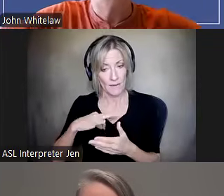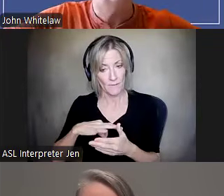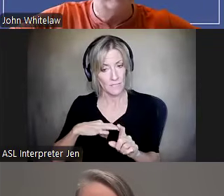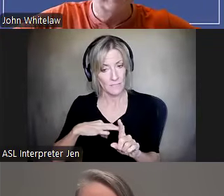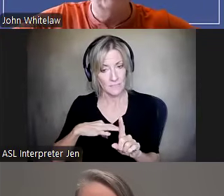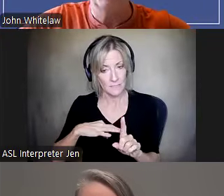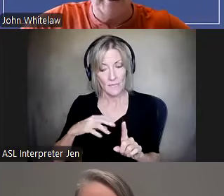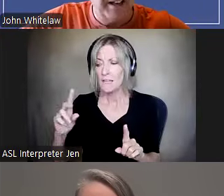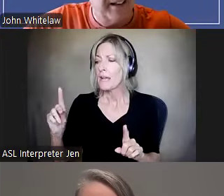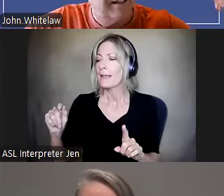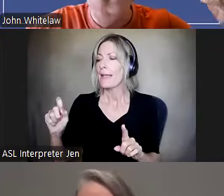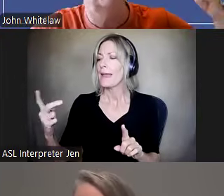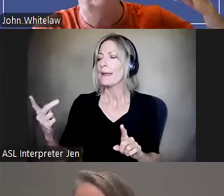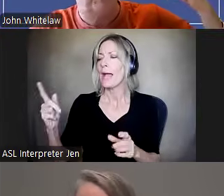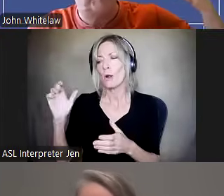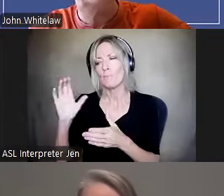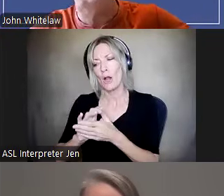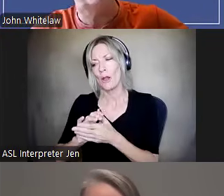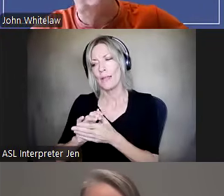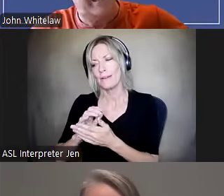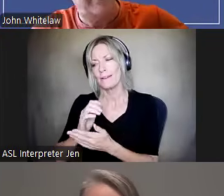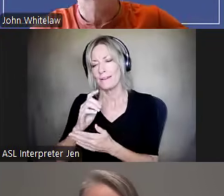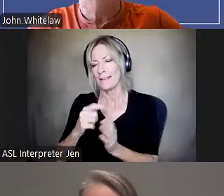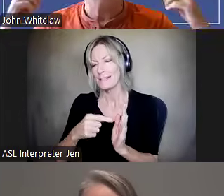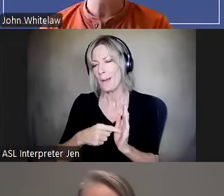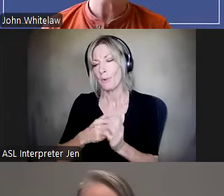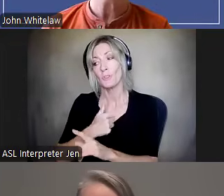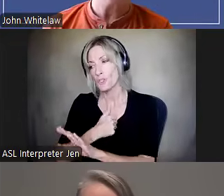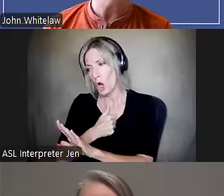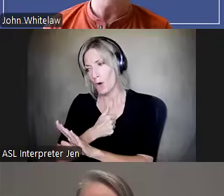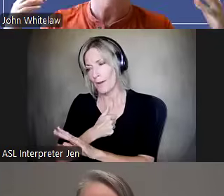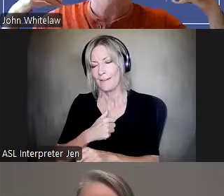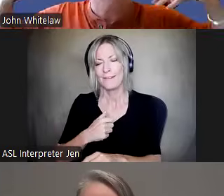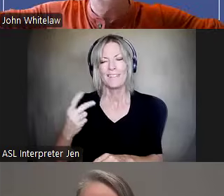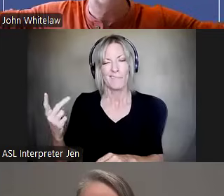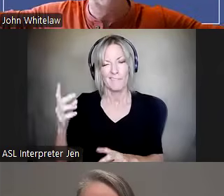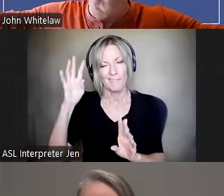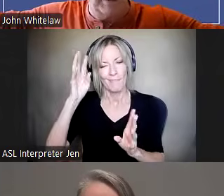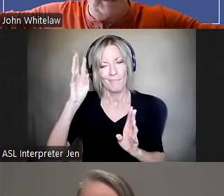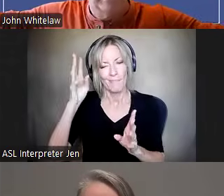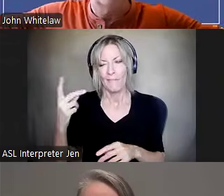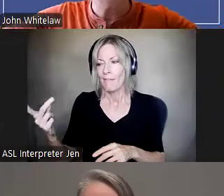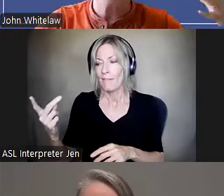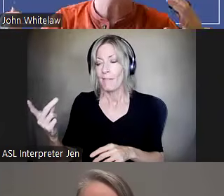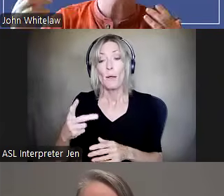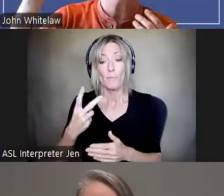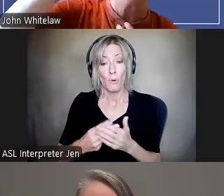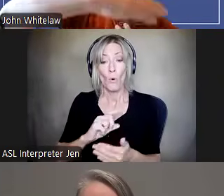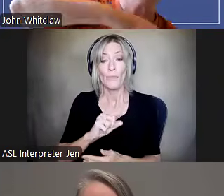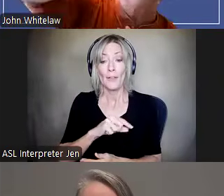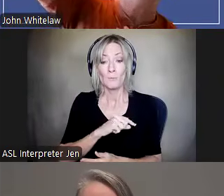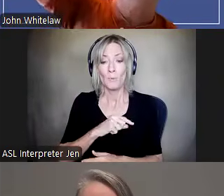and I are married. I'm sorry, Kate. Just for purposes of right now, Kate and I are married. We're both eligible. I